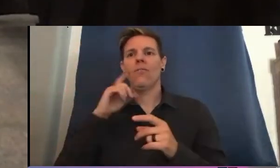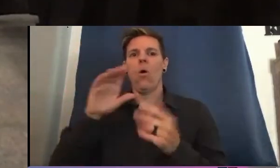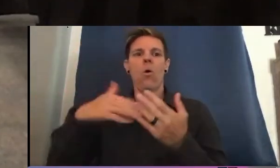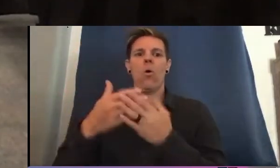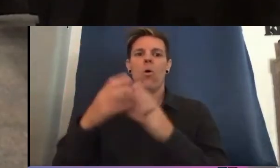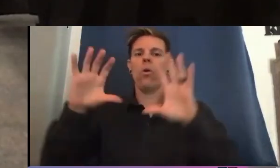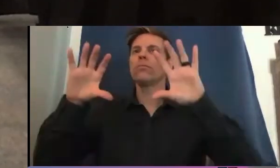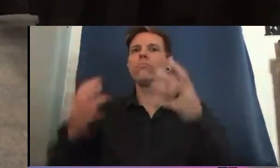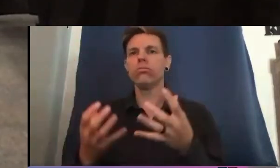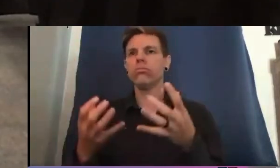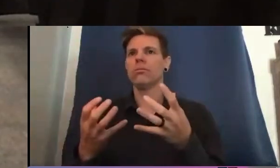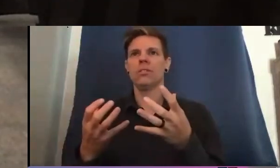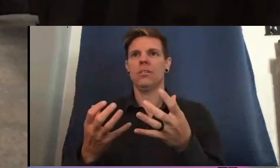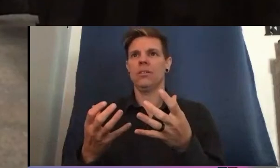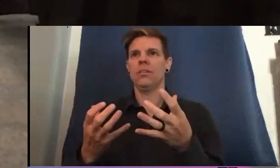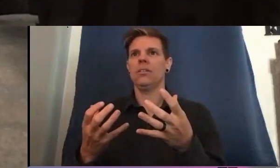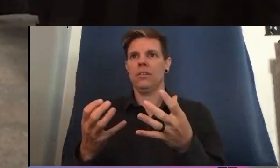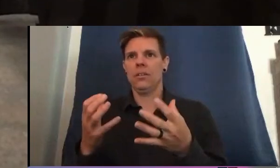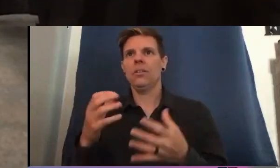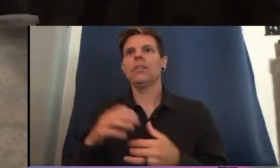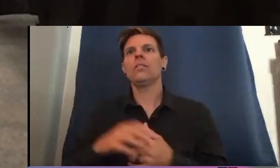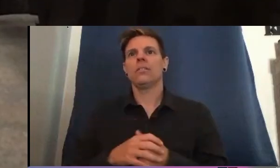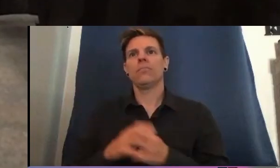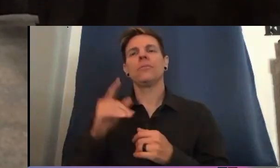for parents to make choices for their children